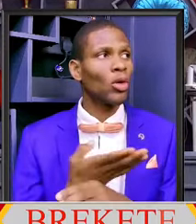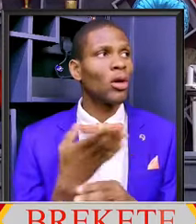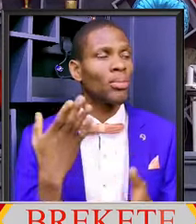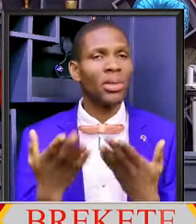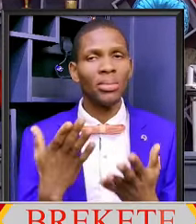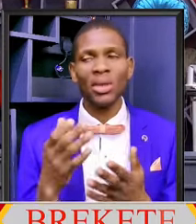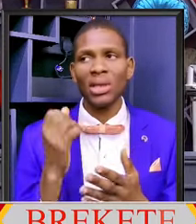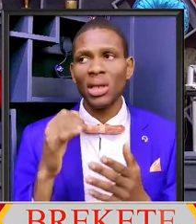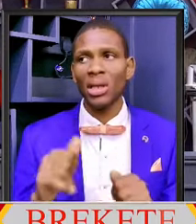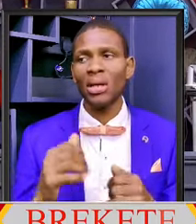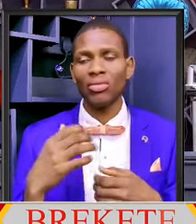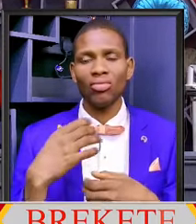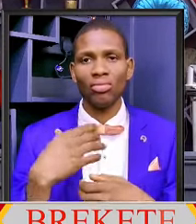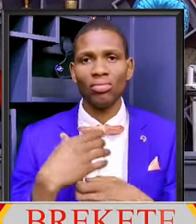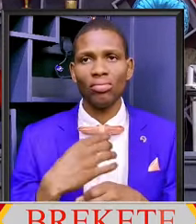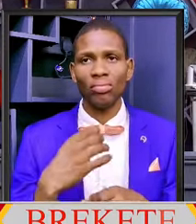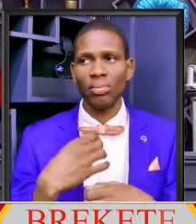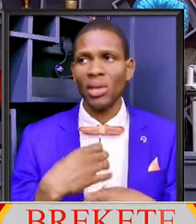Okay, I beg.